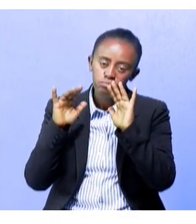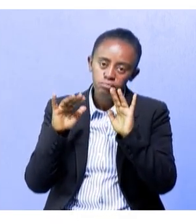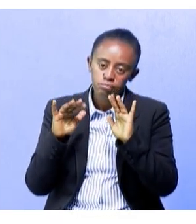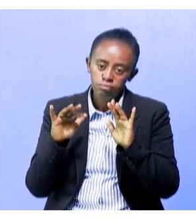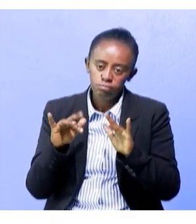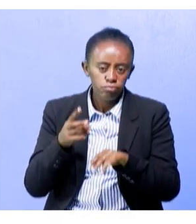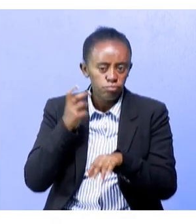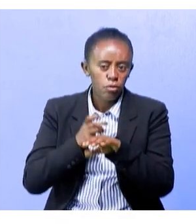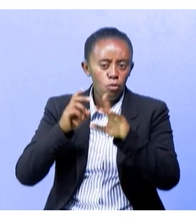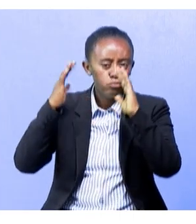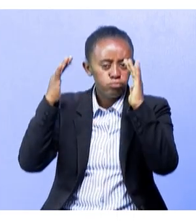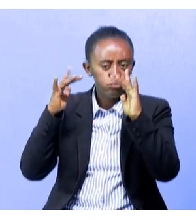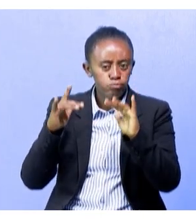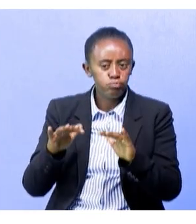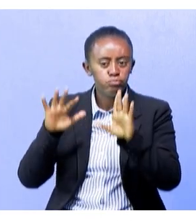heavily.